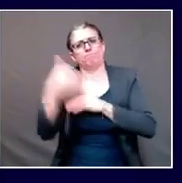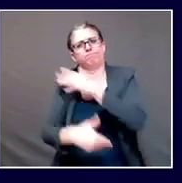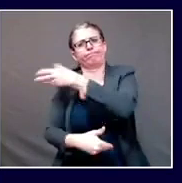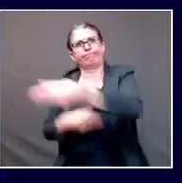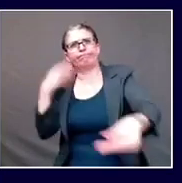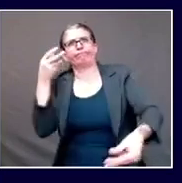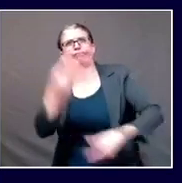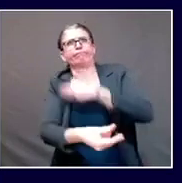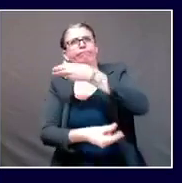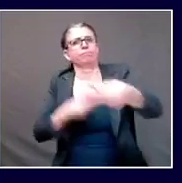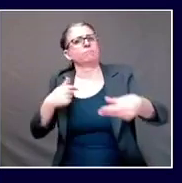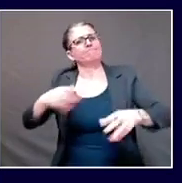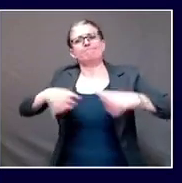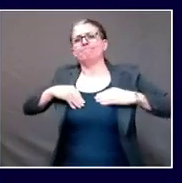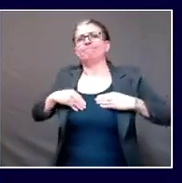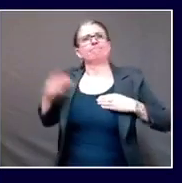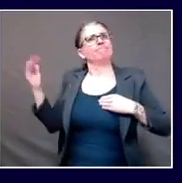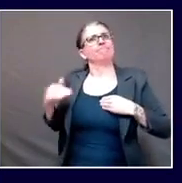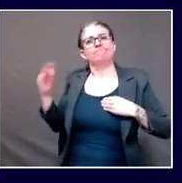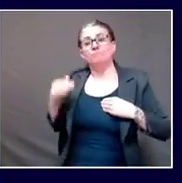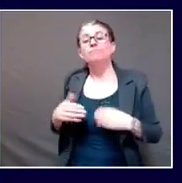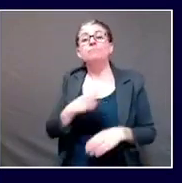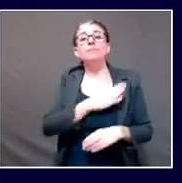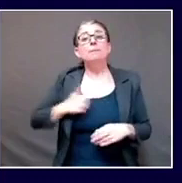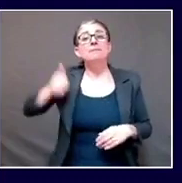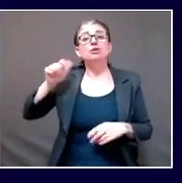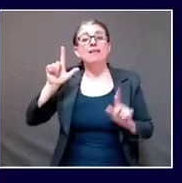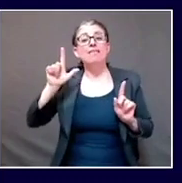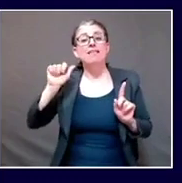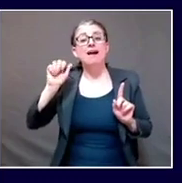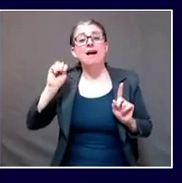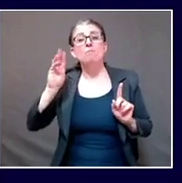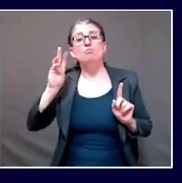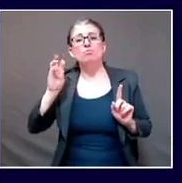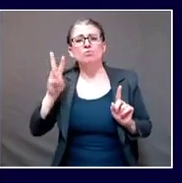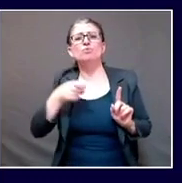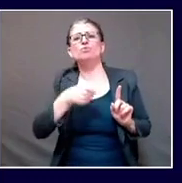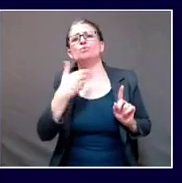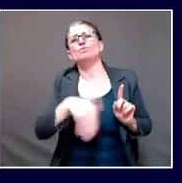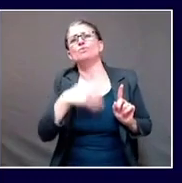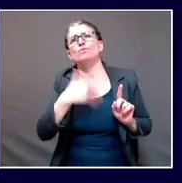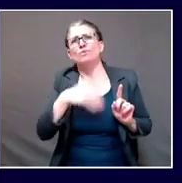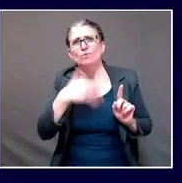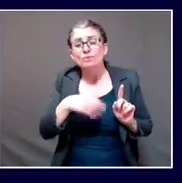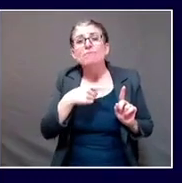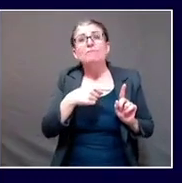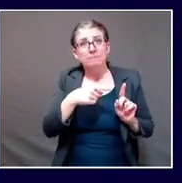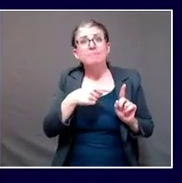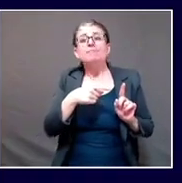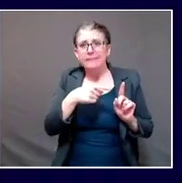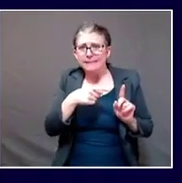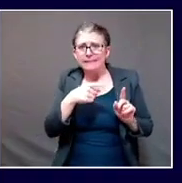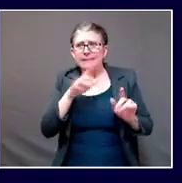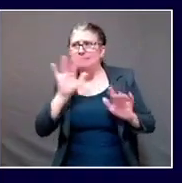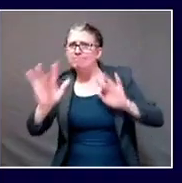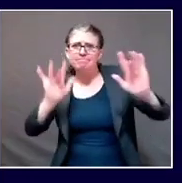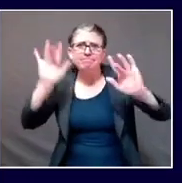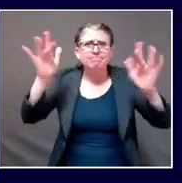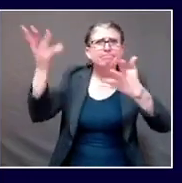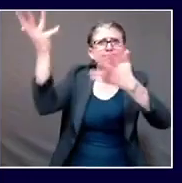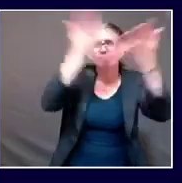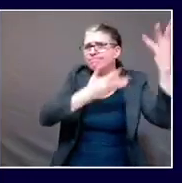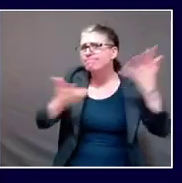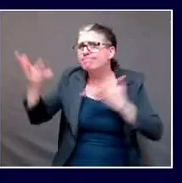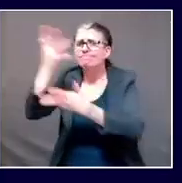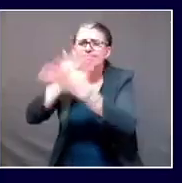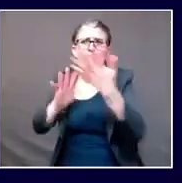out where those can go, how they can get out to the broadest number of people as fast as possible. My quarantine, as you know, ended on Tuesday of